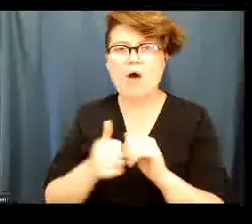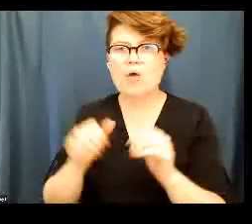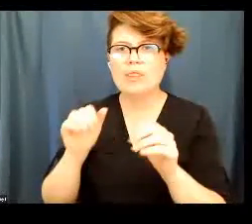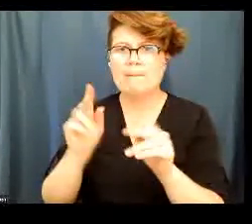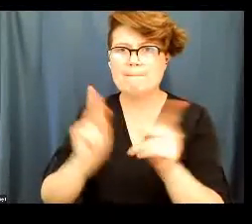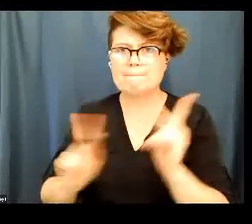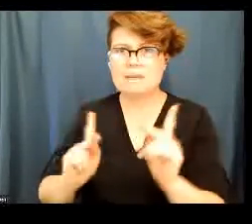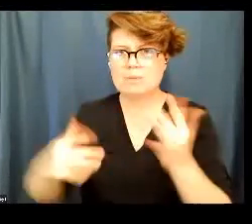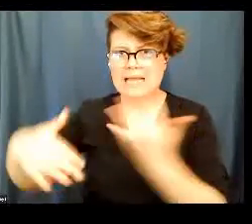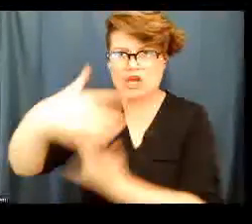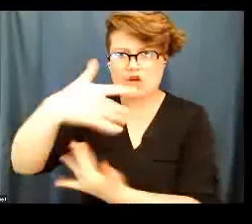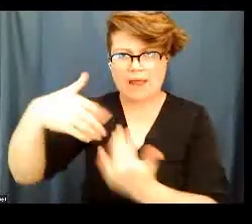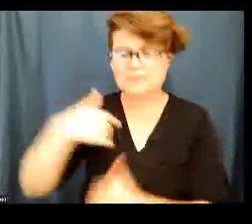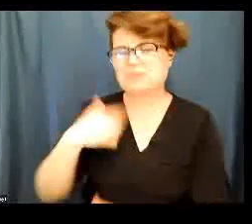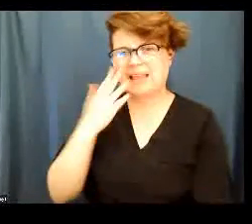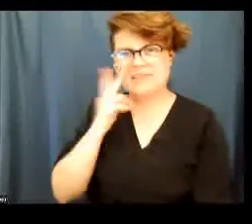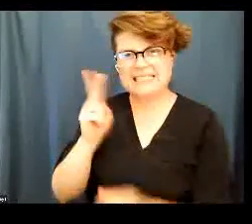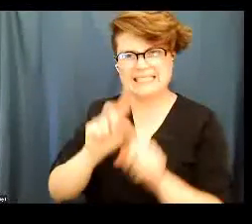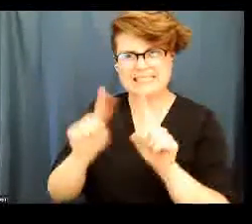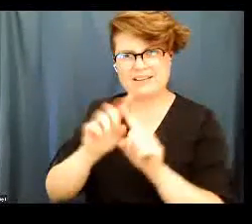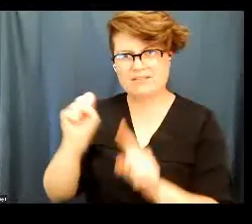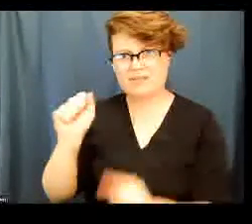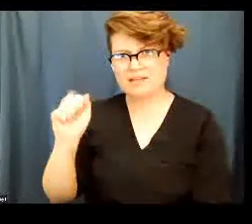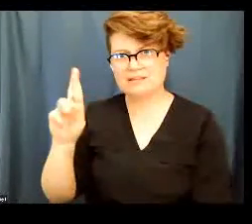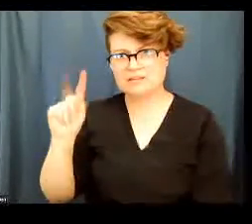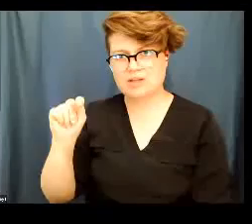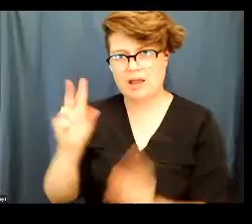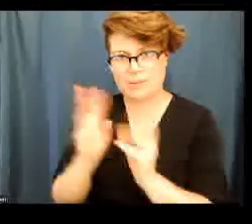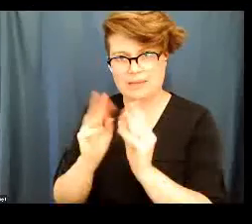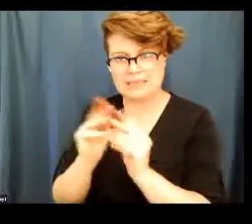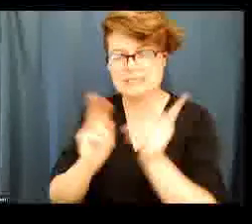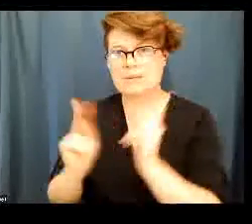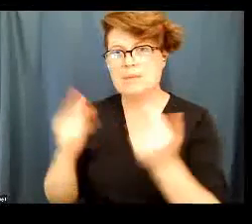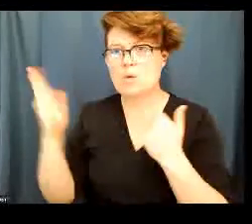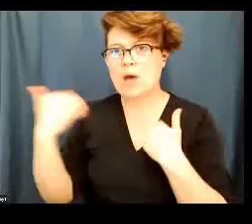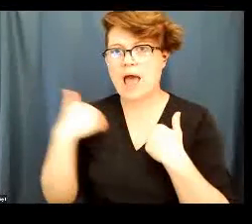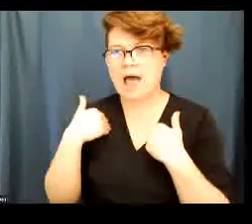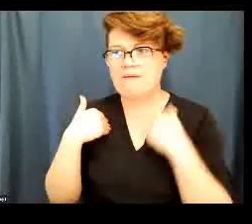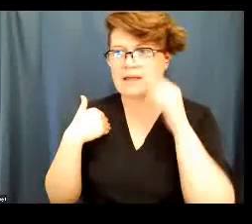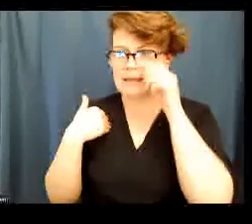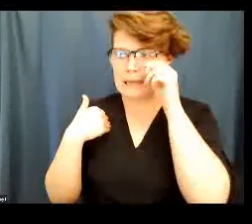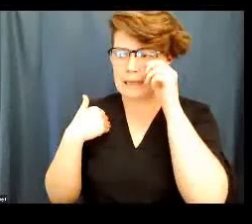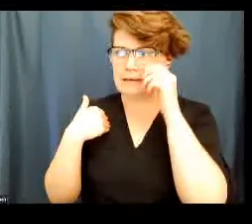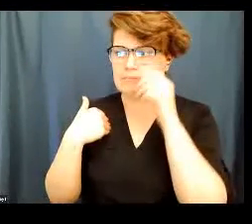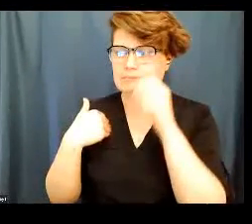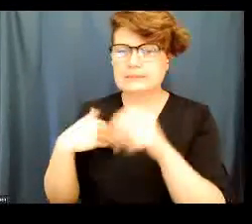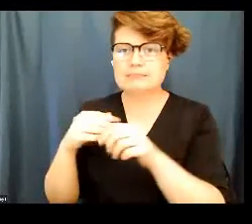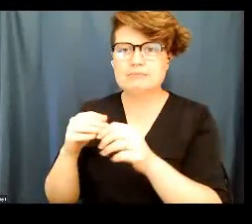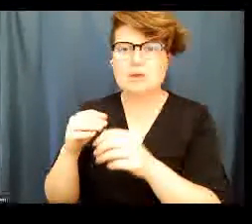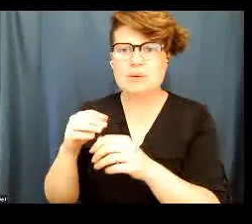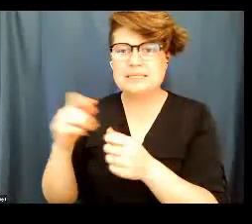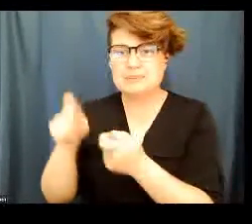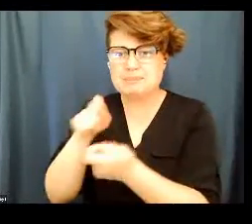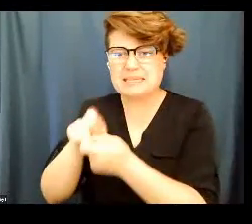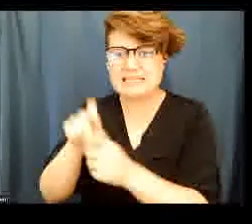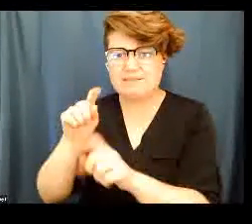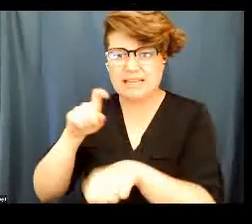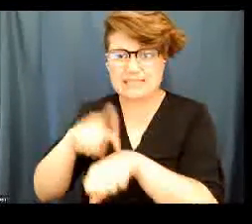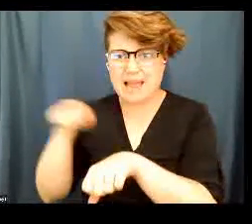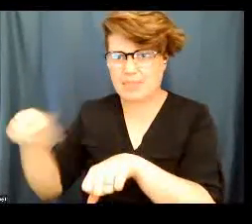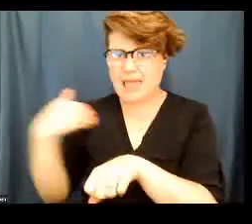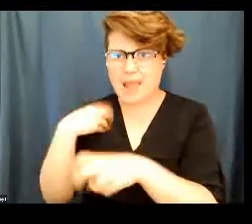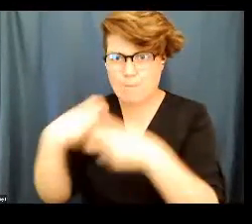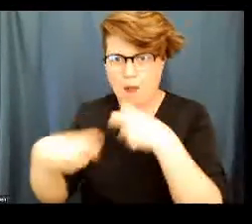I've seen different folks bring back times where they've had problems or they've witnessed issues